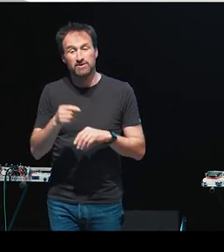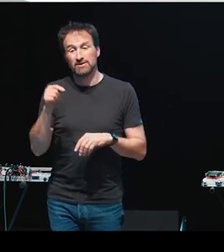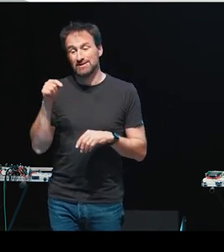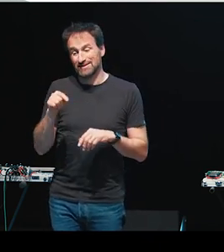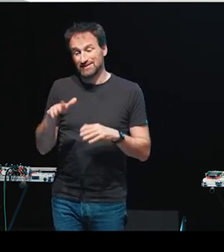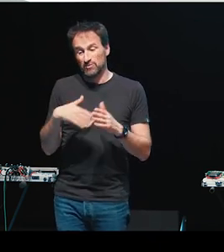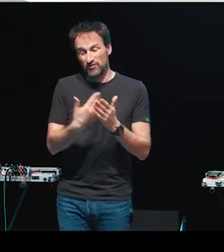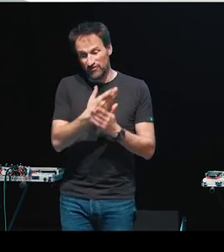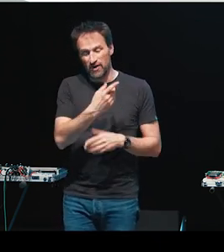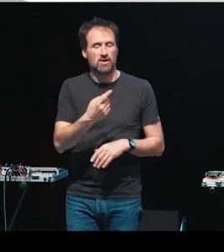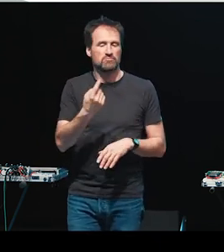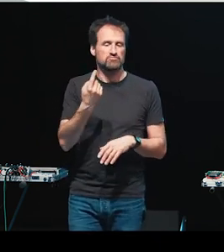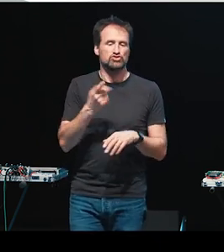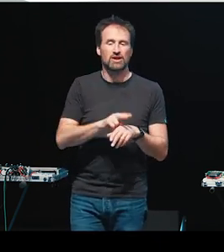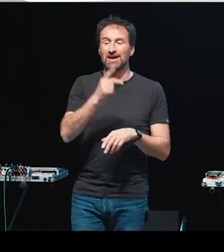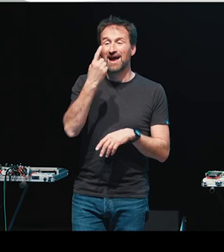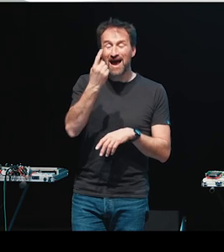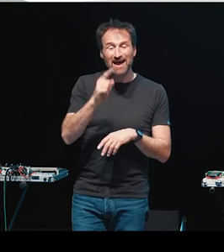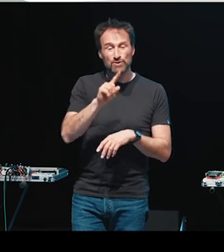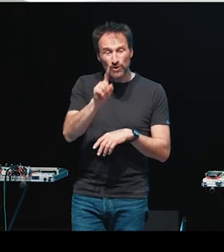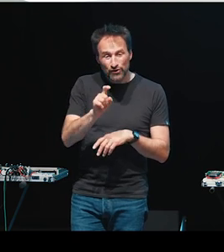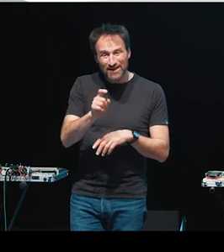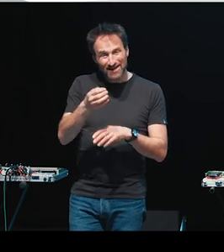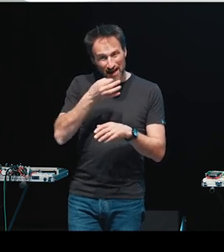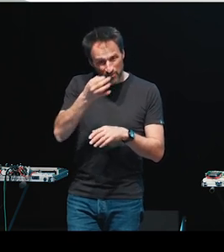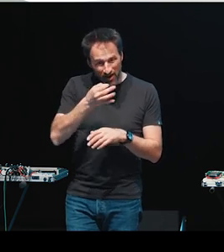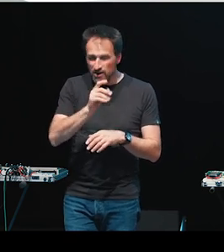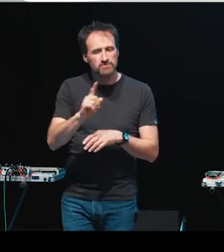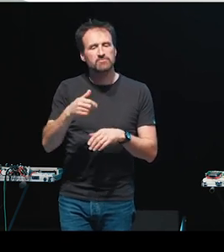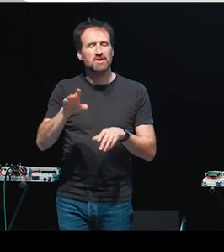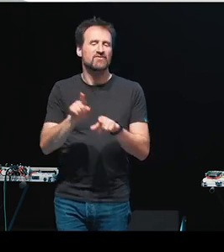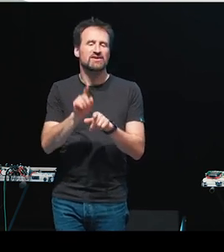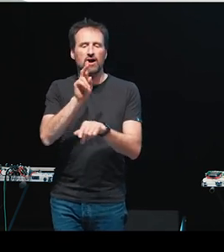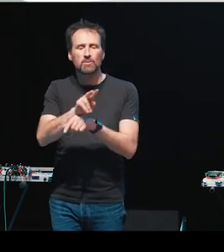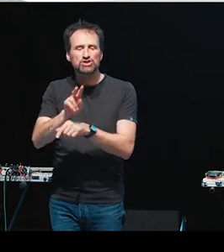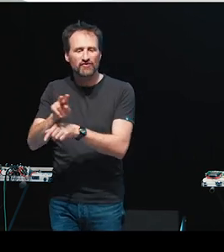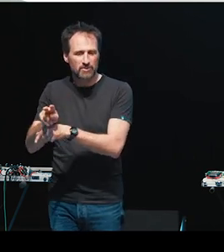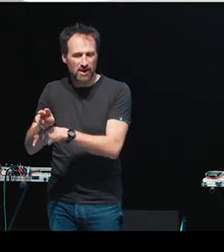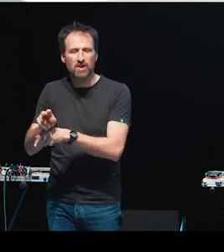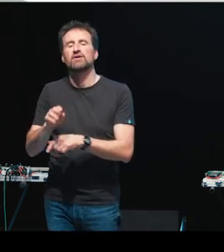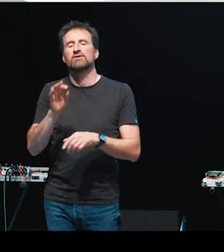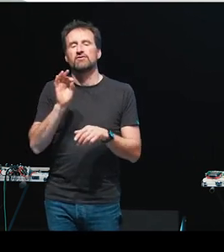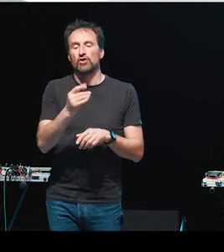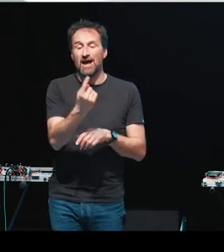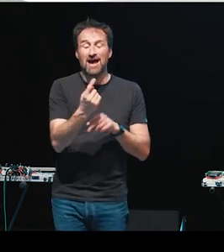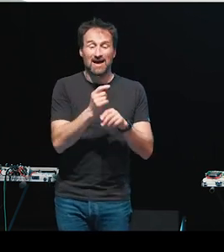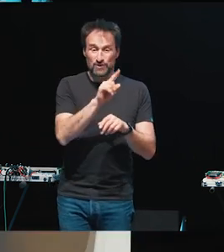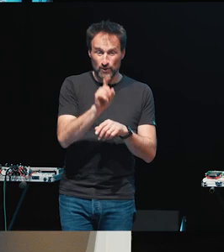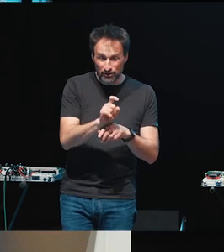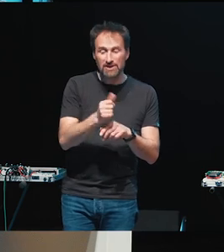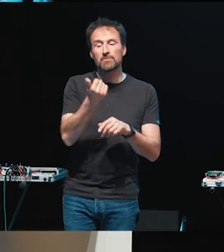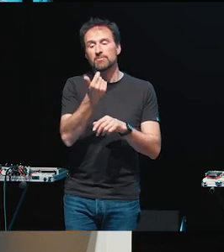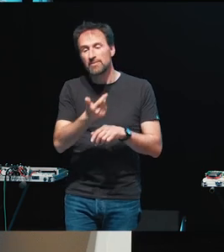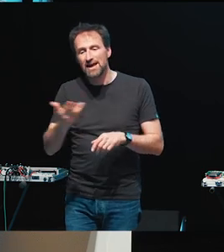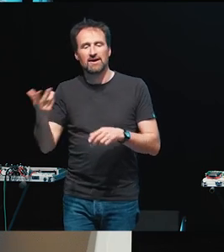in this case, instead of having one query getting a response, it's more like an observable. From one query, you receive multiple responses as the data